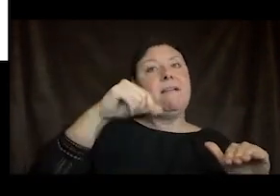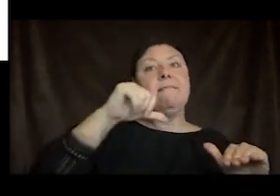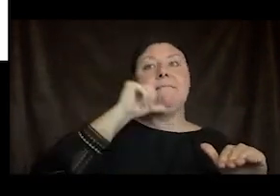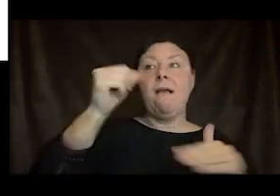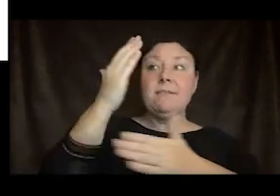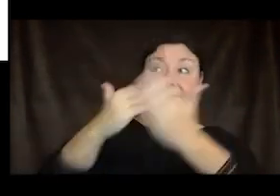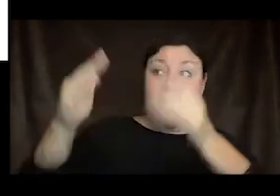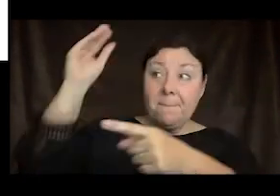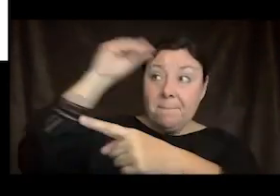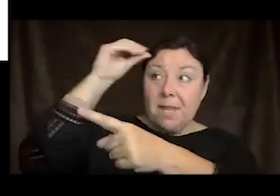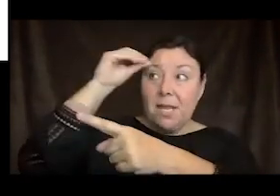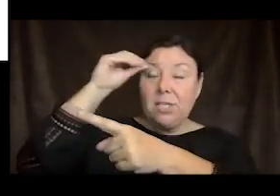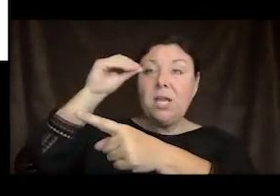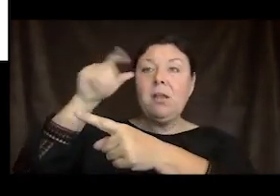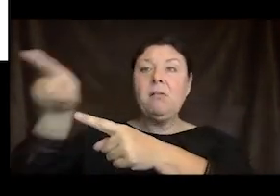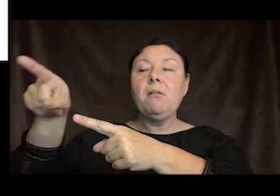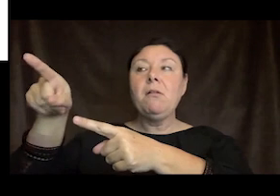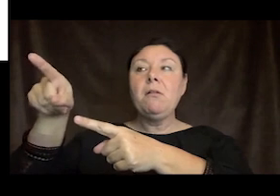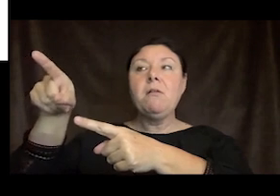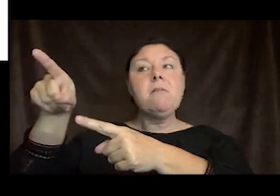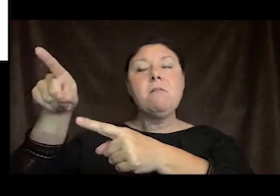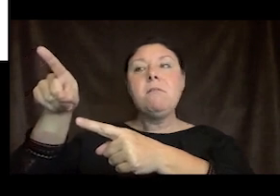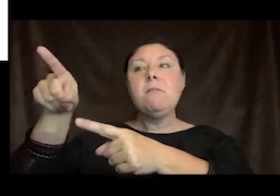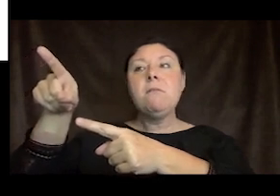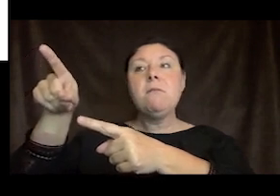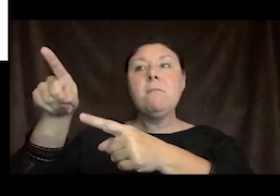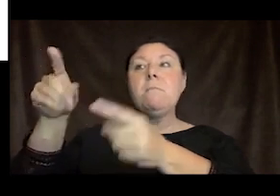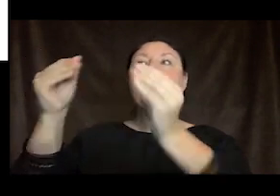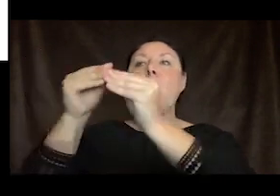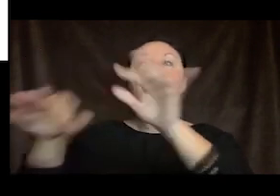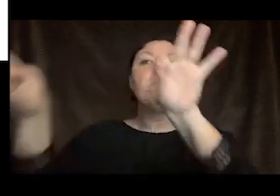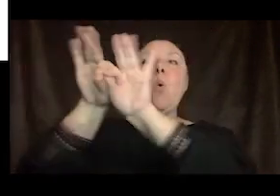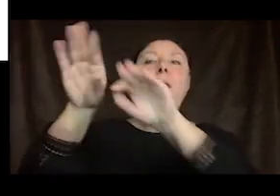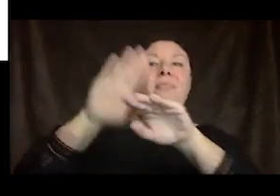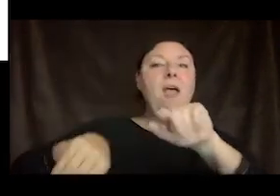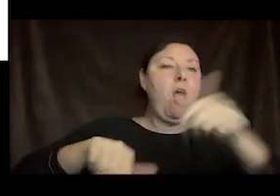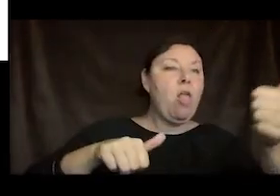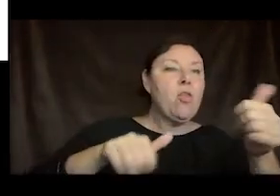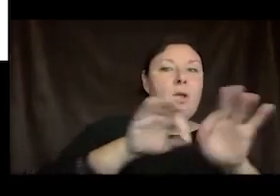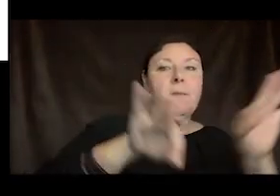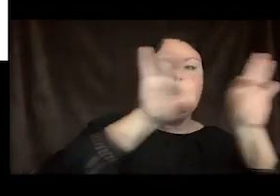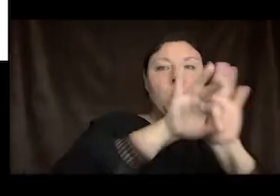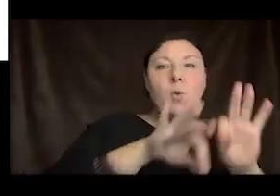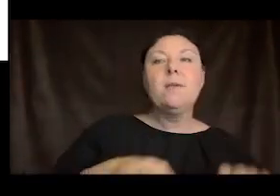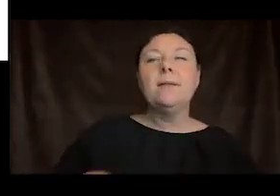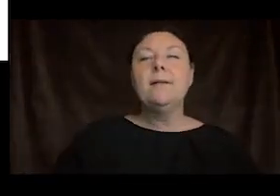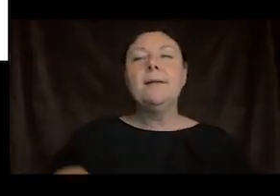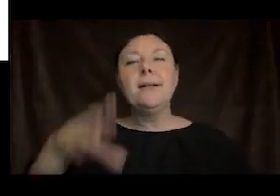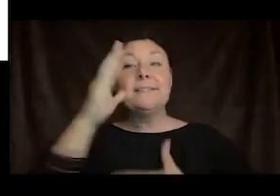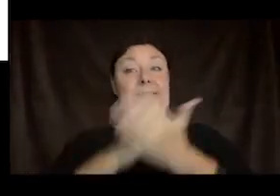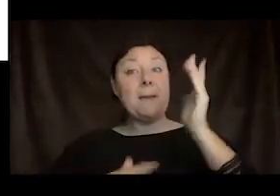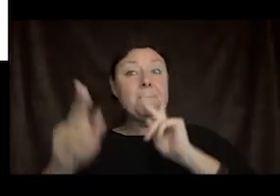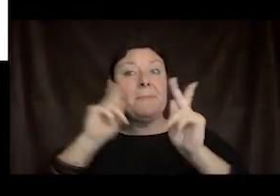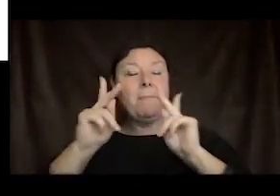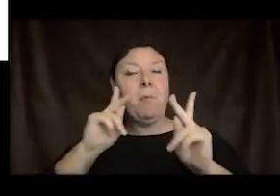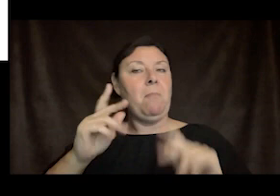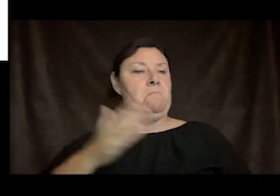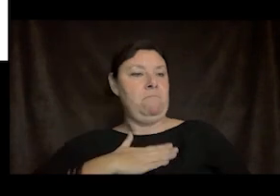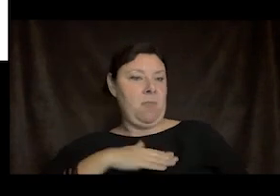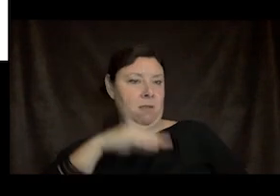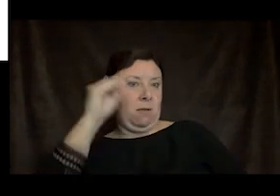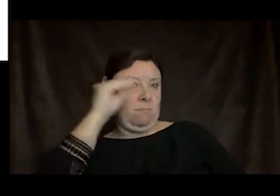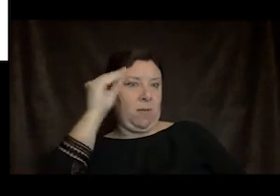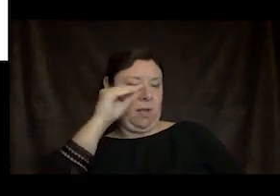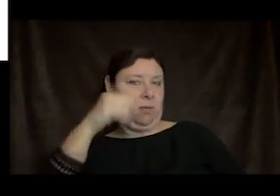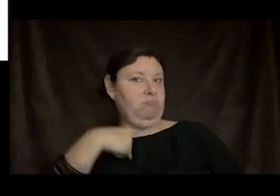or feelings are superior to another's? For instance, people often stick tightly to their convictions and give them